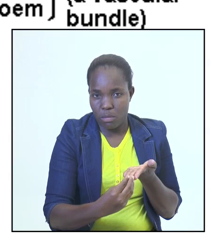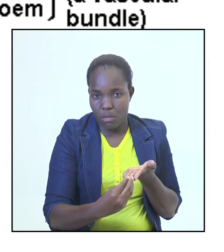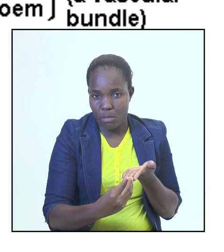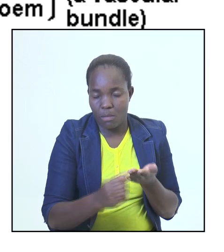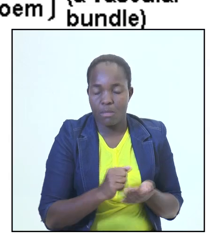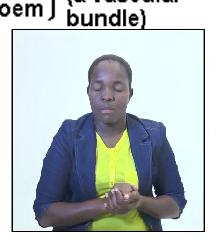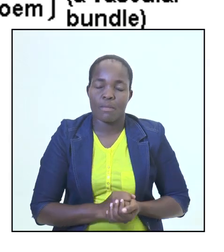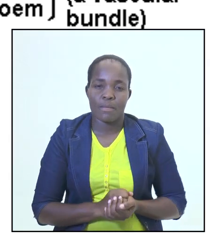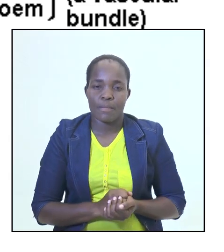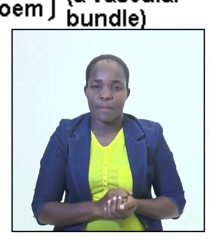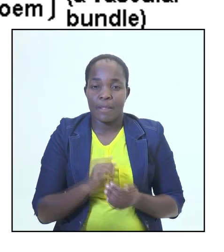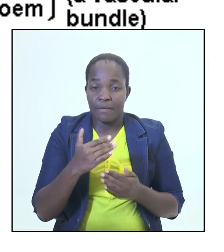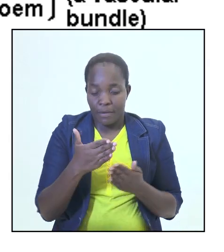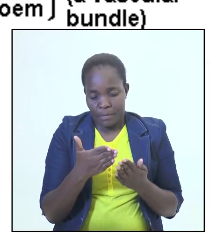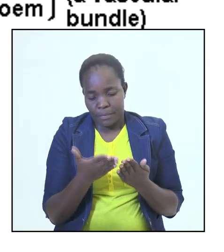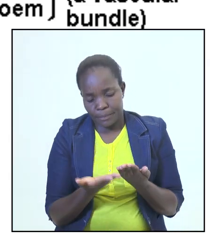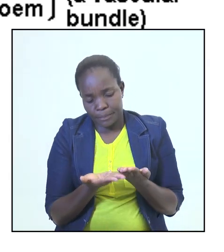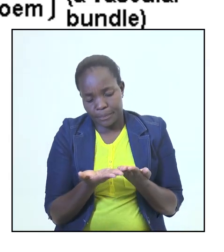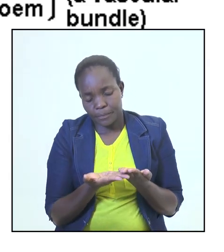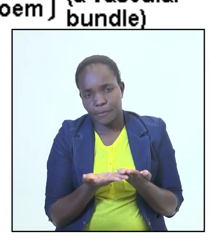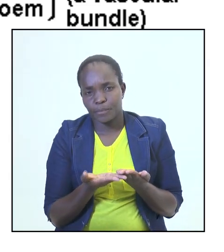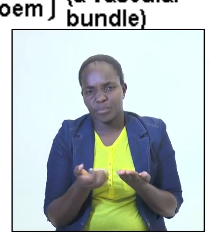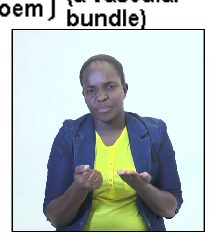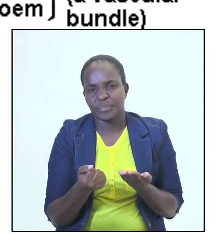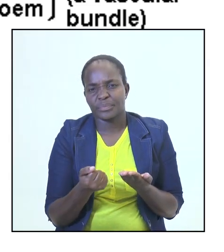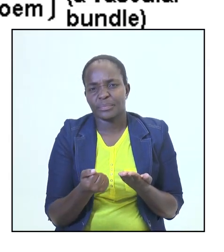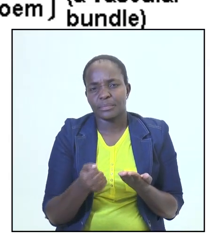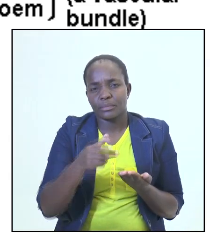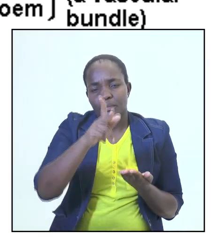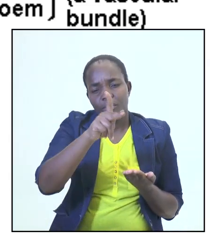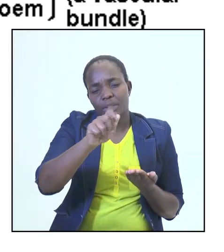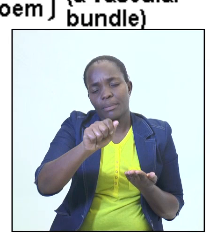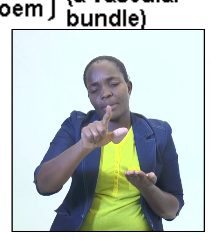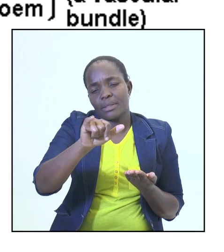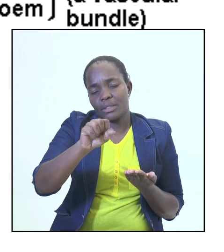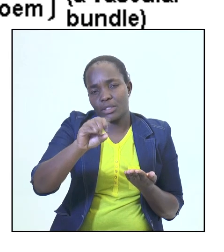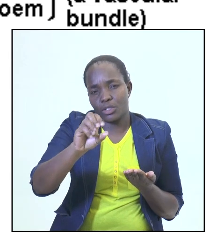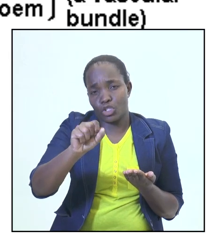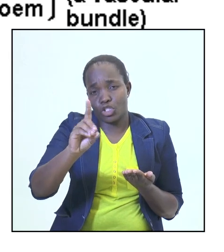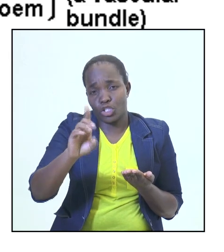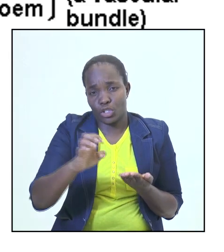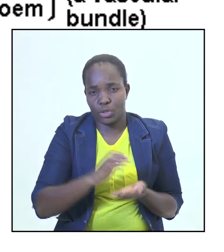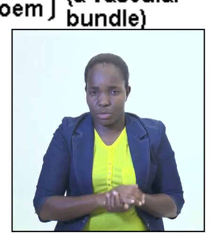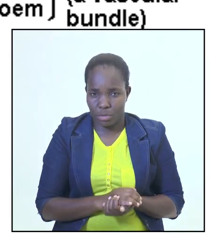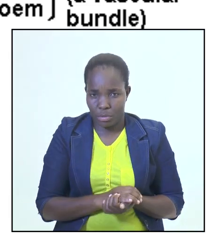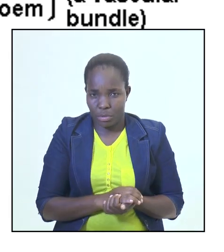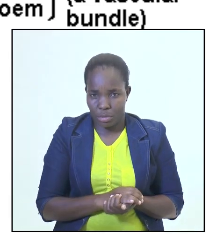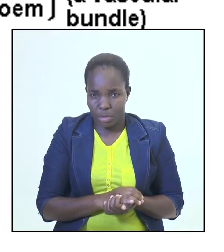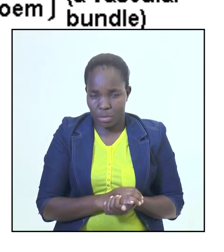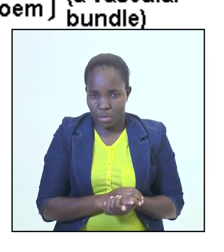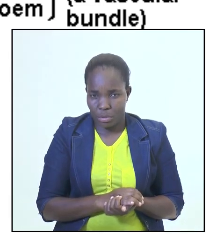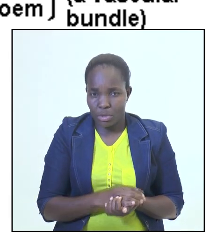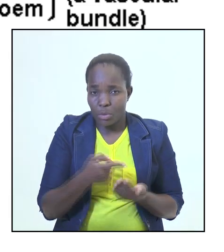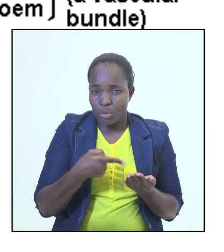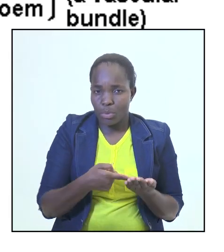actually. Next we have the palisade, which is the mesophil layer. The palisade cells